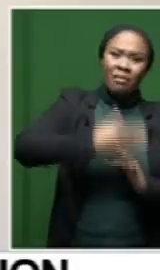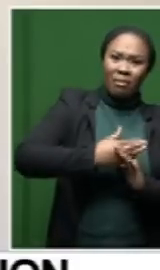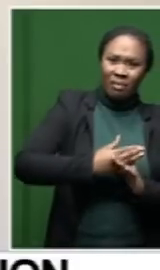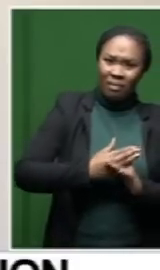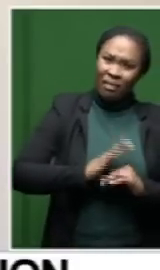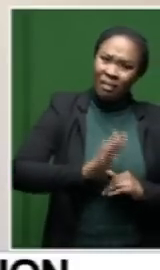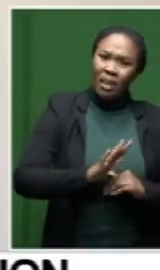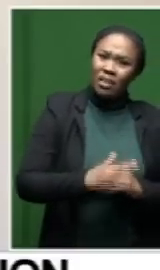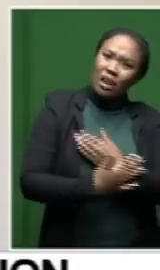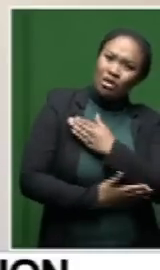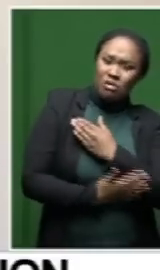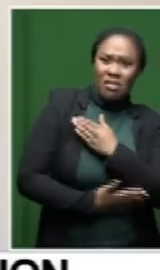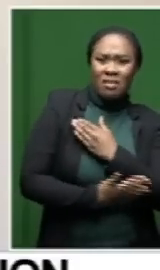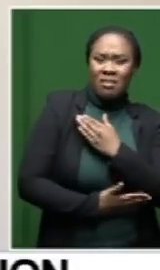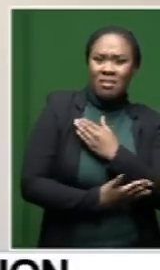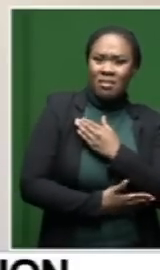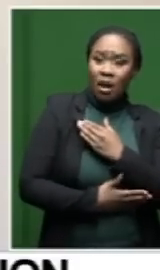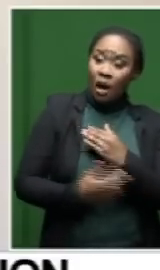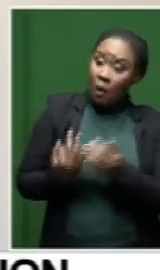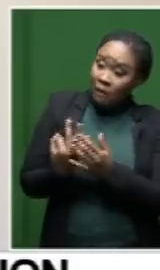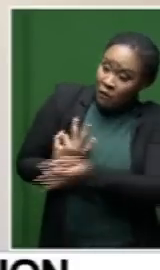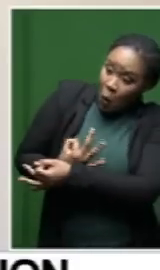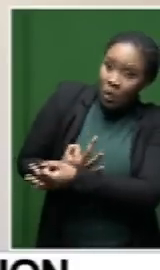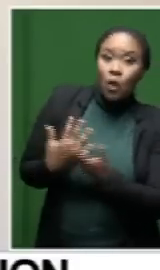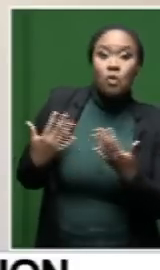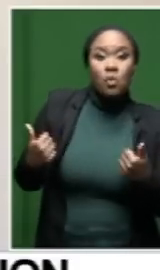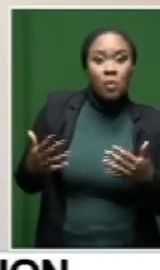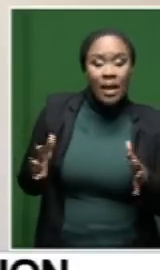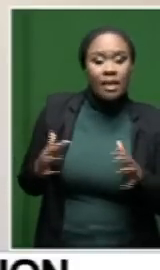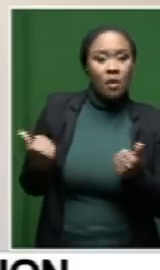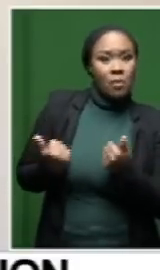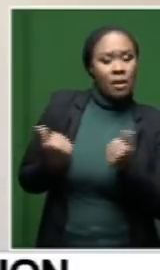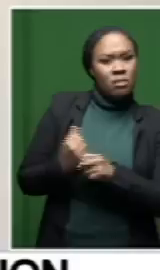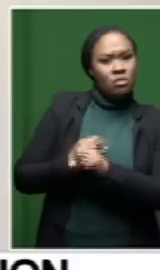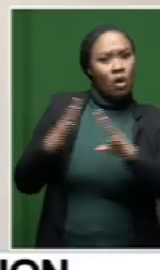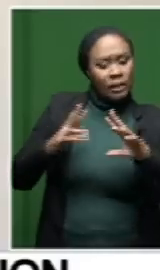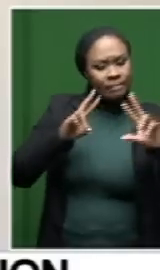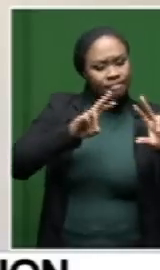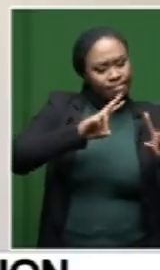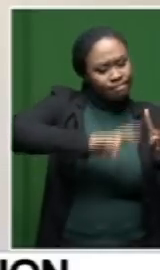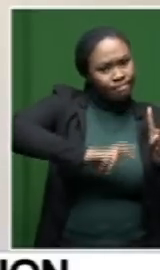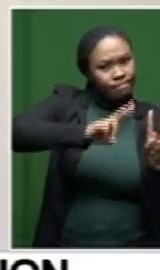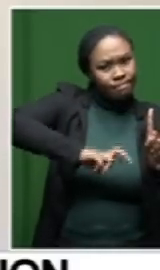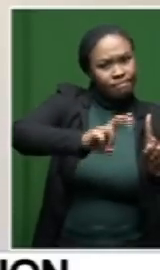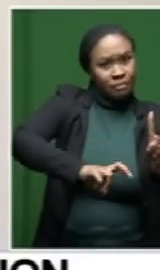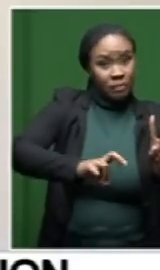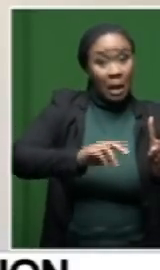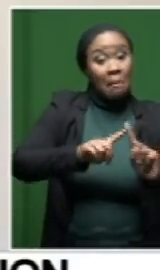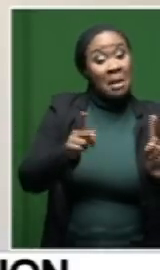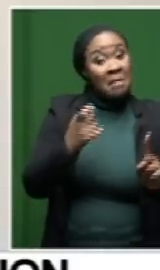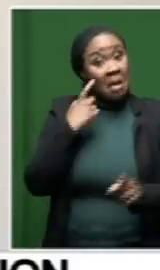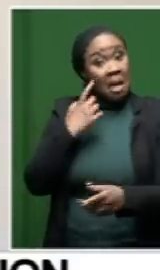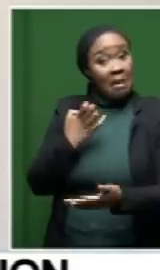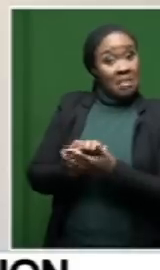in an investigation that our own independent hawks have commenced. Unless we have enough